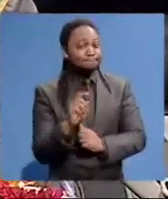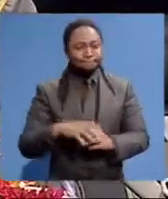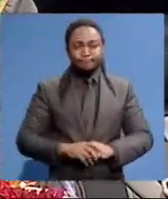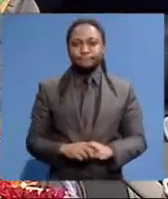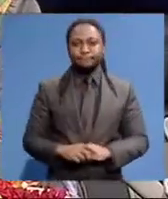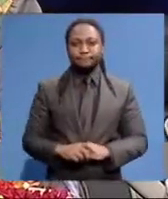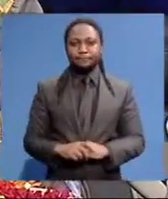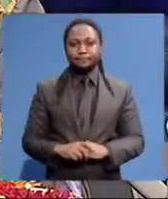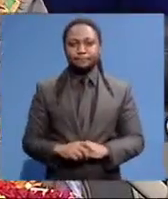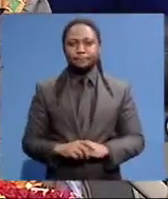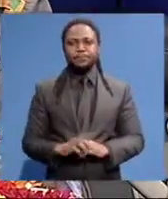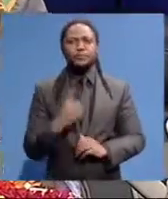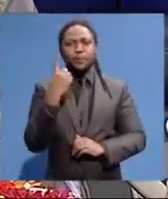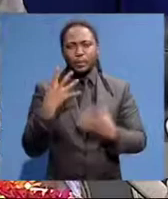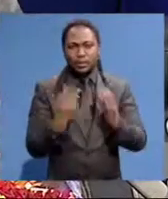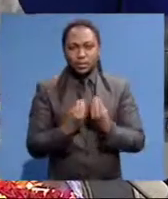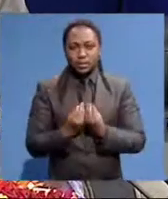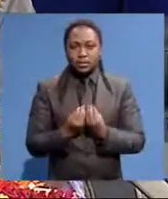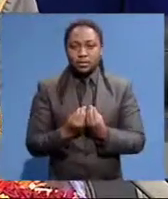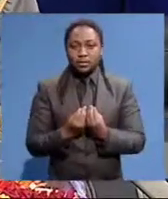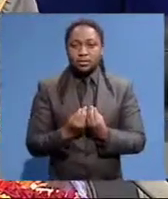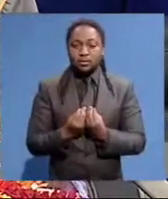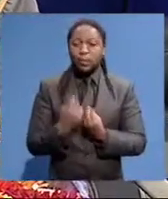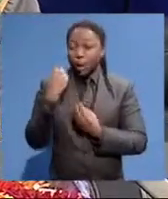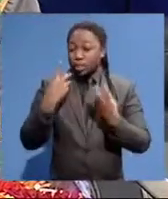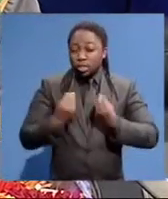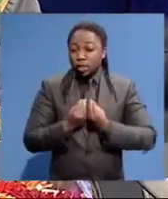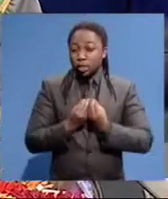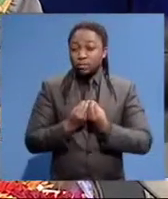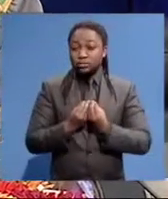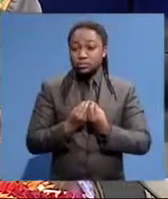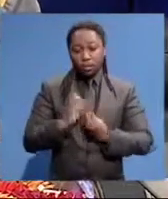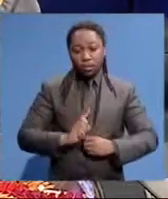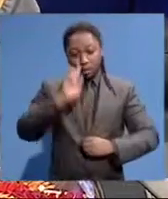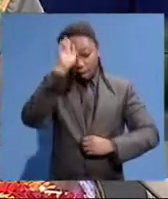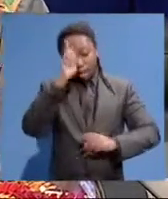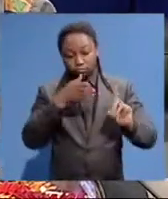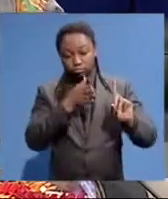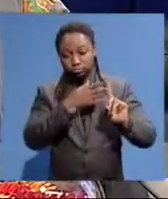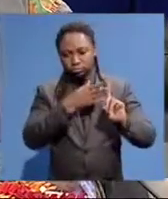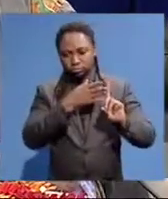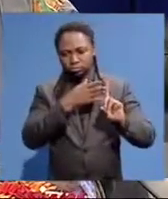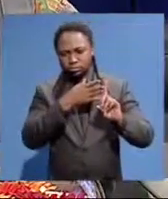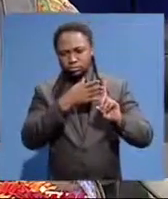know, one thing, especially Kilim Kanano, that I have learned from